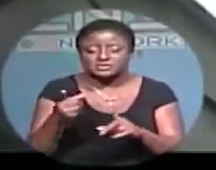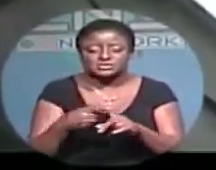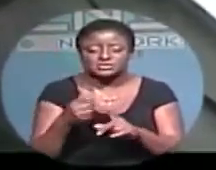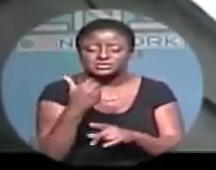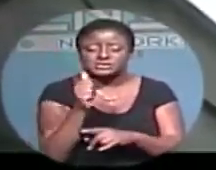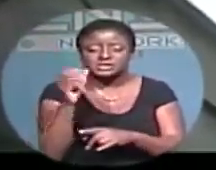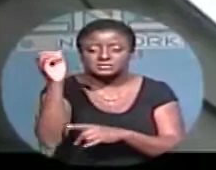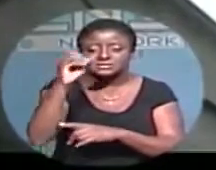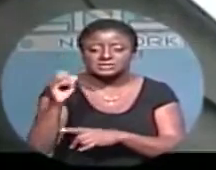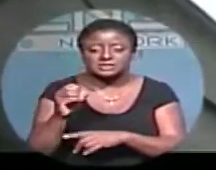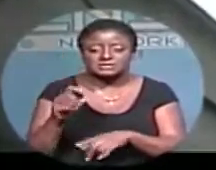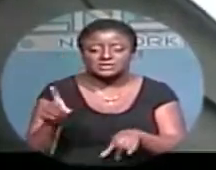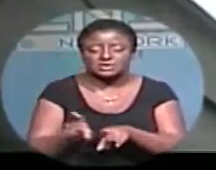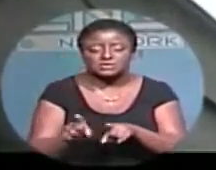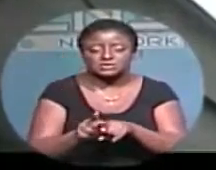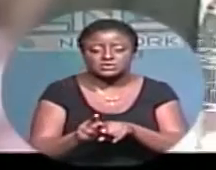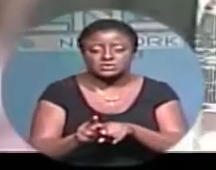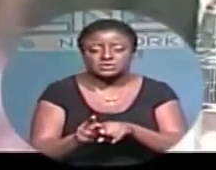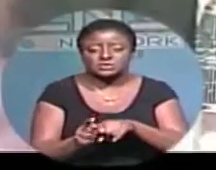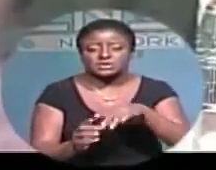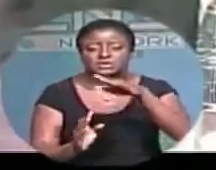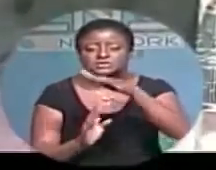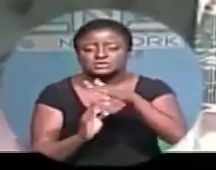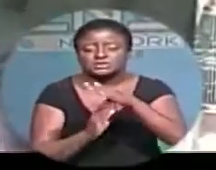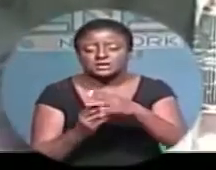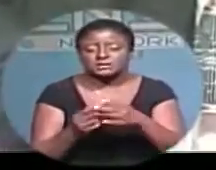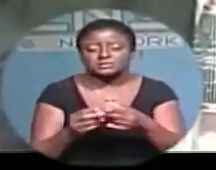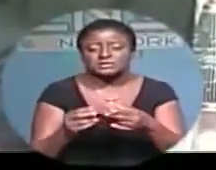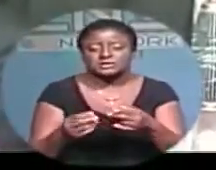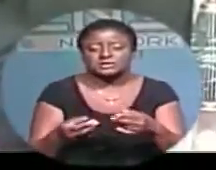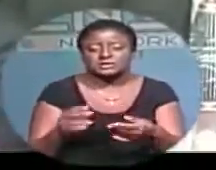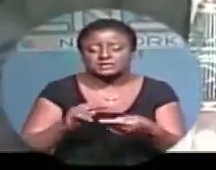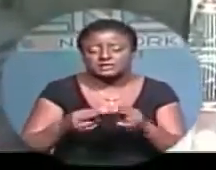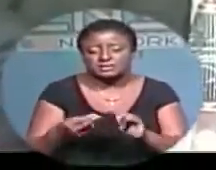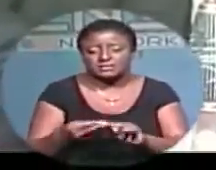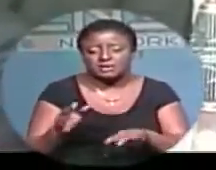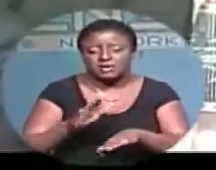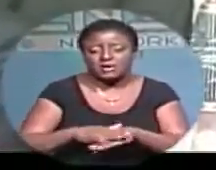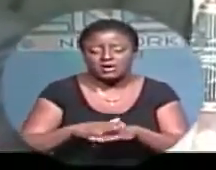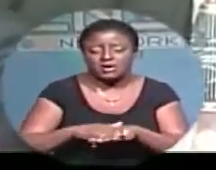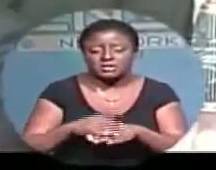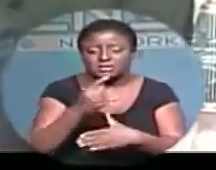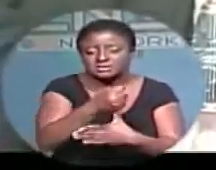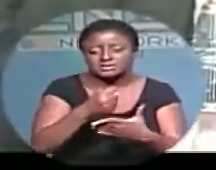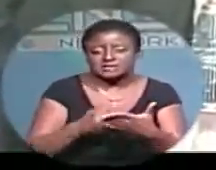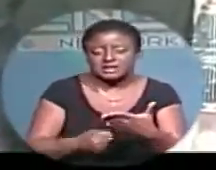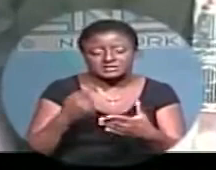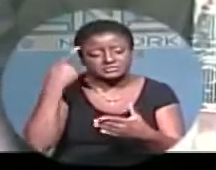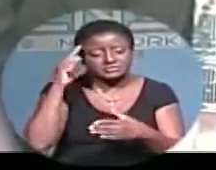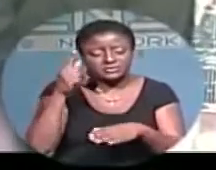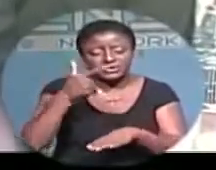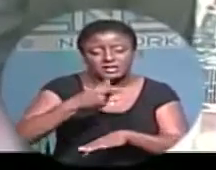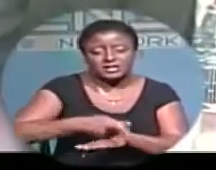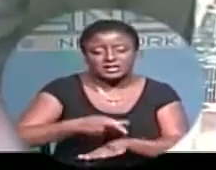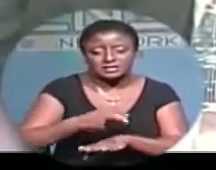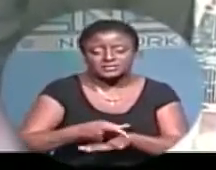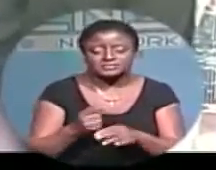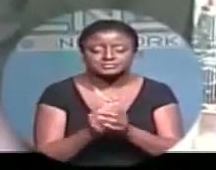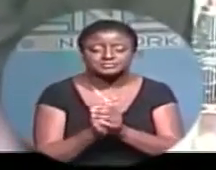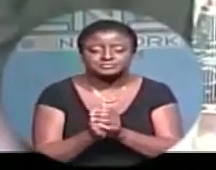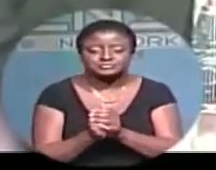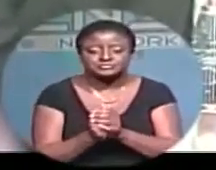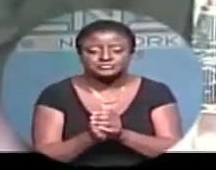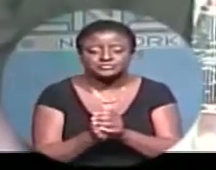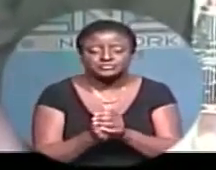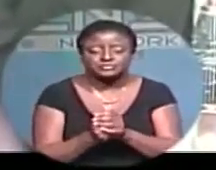cap on real property tax. For Grand Bahama, the second city sidelined by economic woes, an